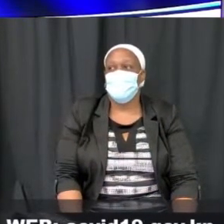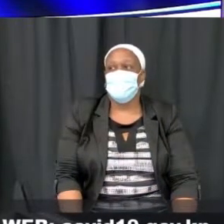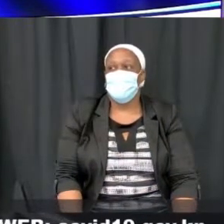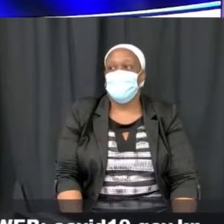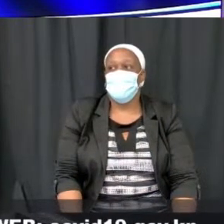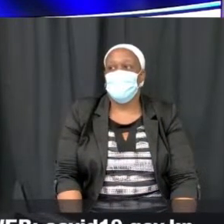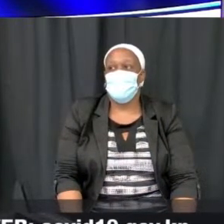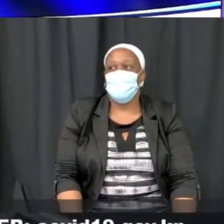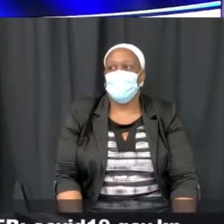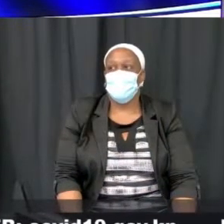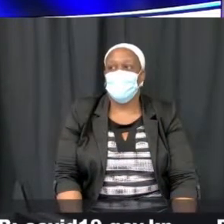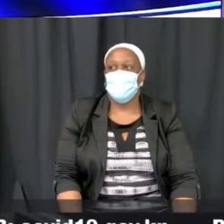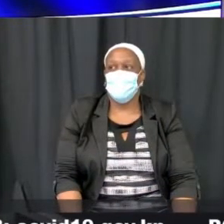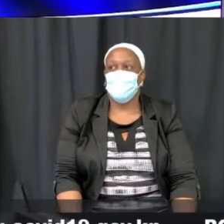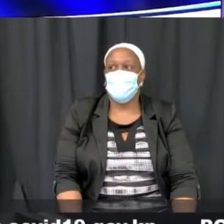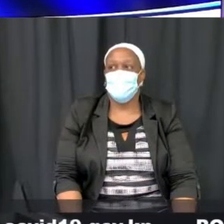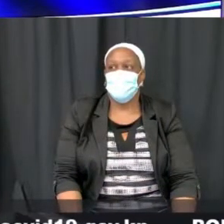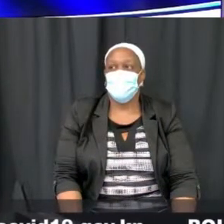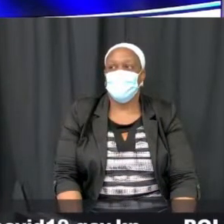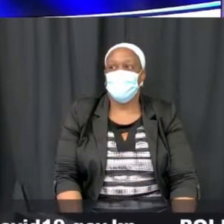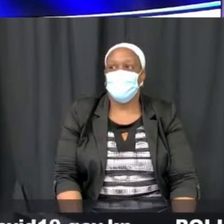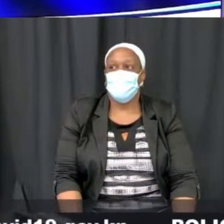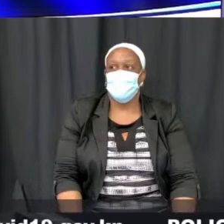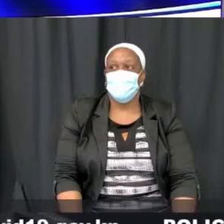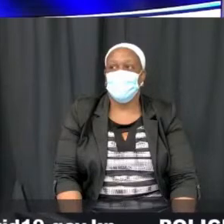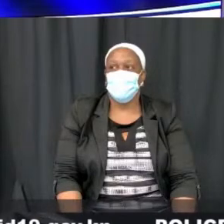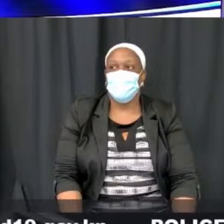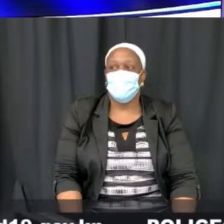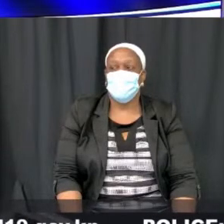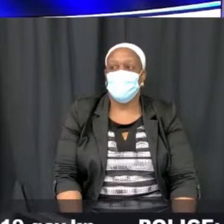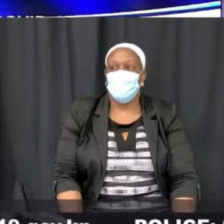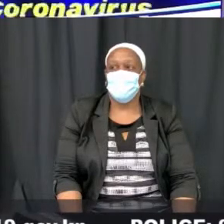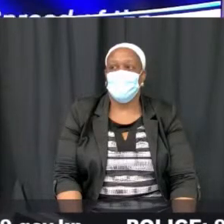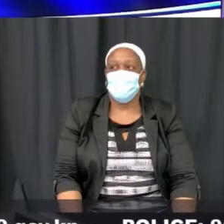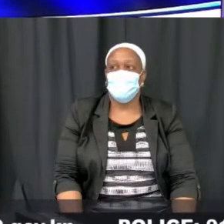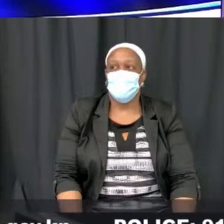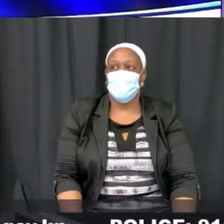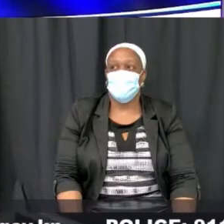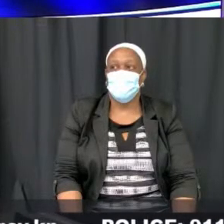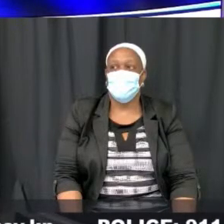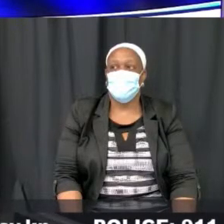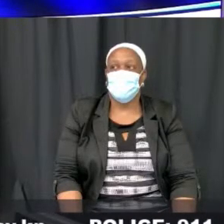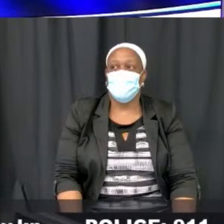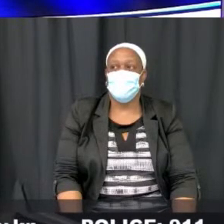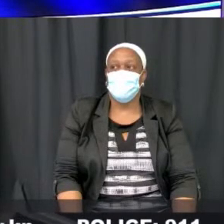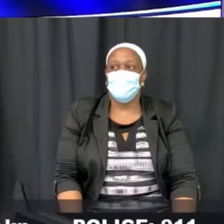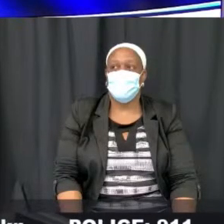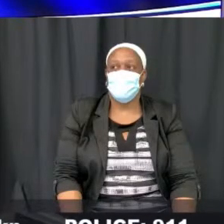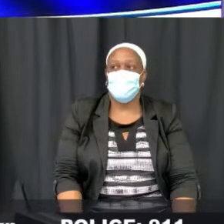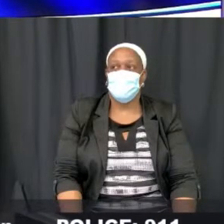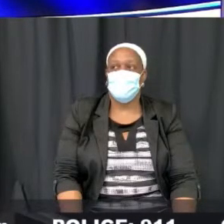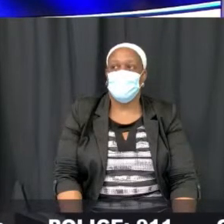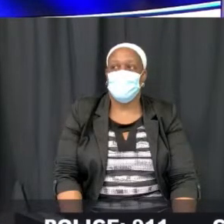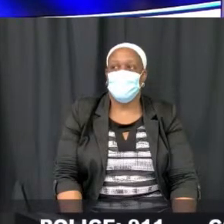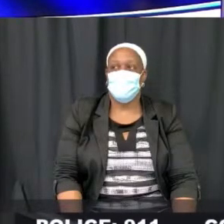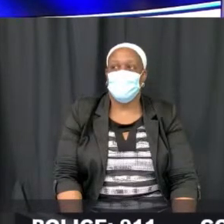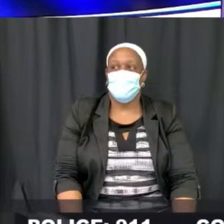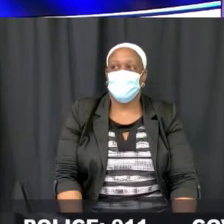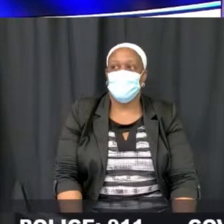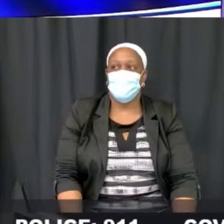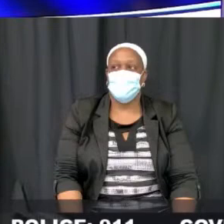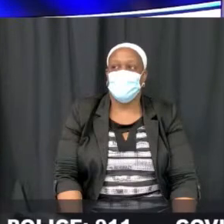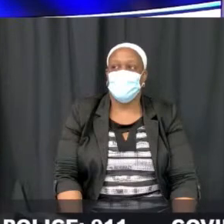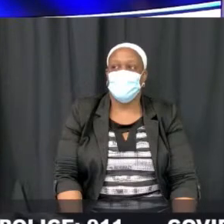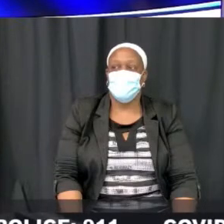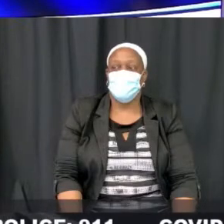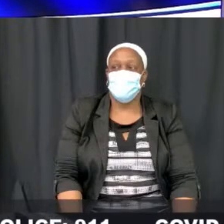questioning passengers on their vaccination status. Will we be allowing unvaccinated